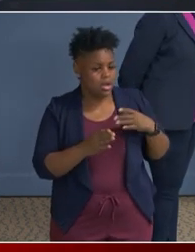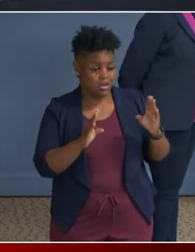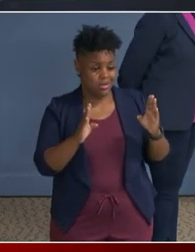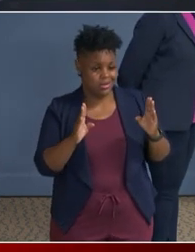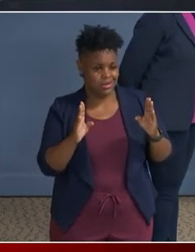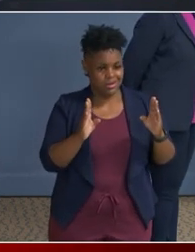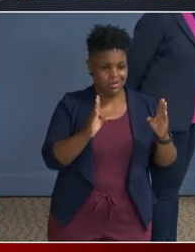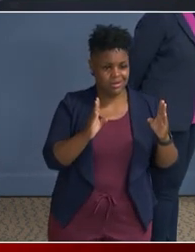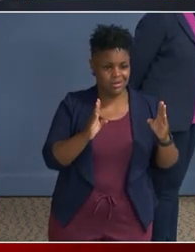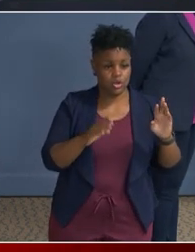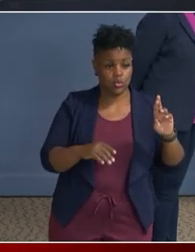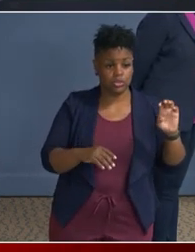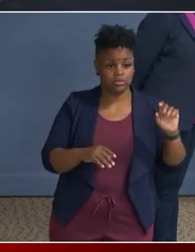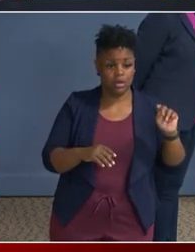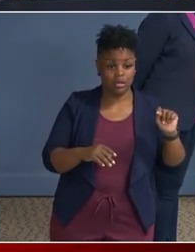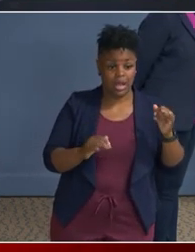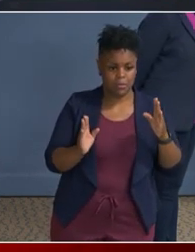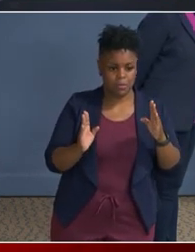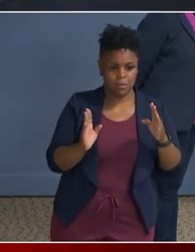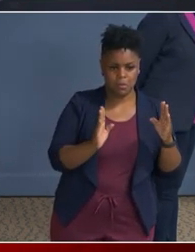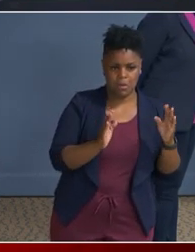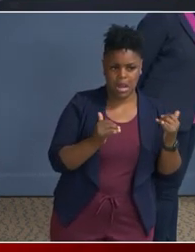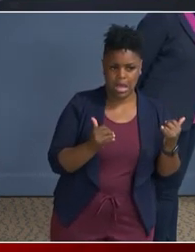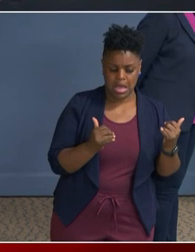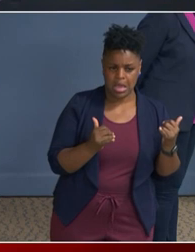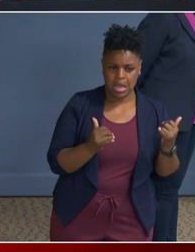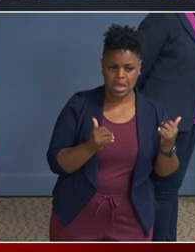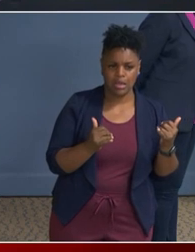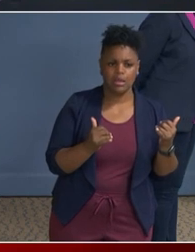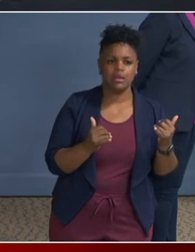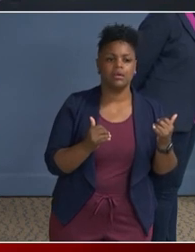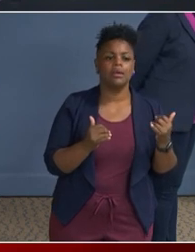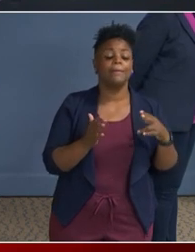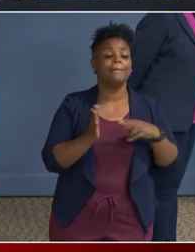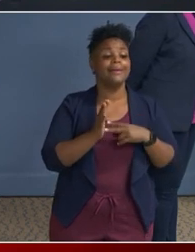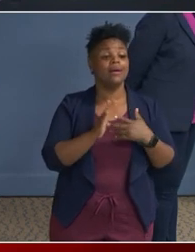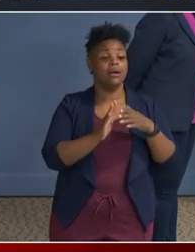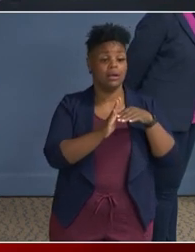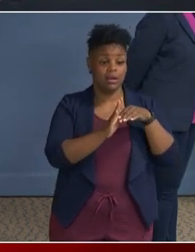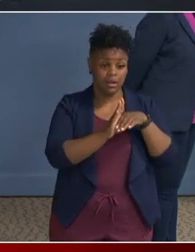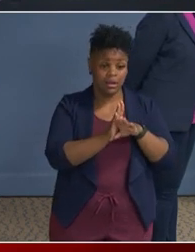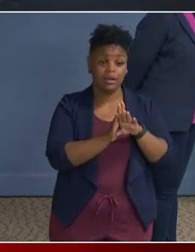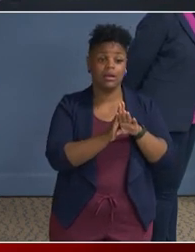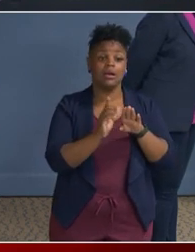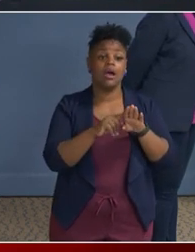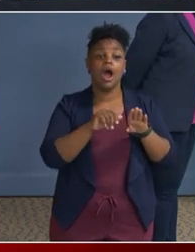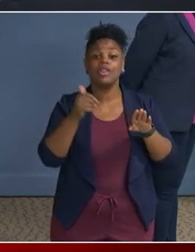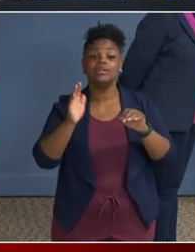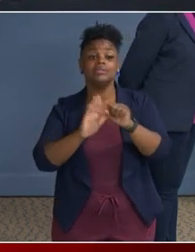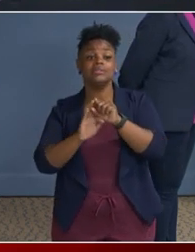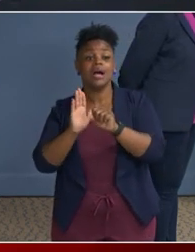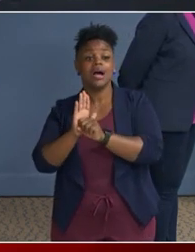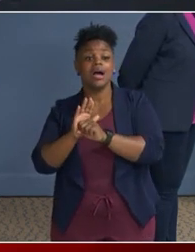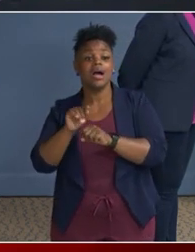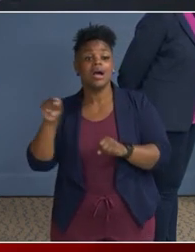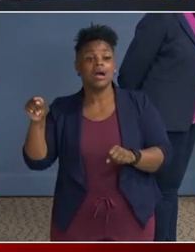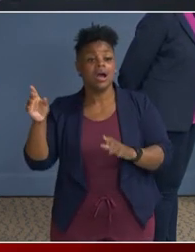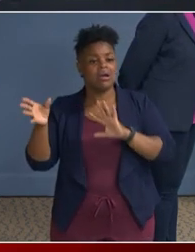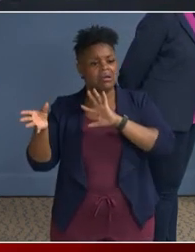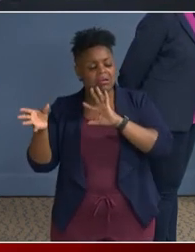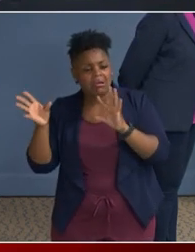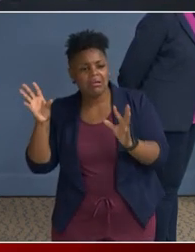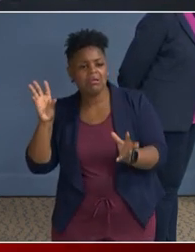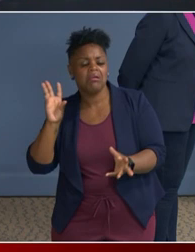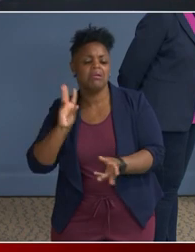resetting today, representing a spike in cases as some other states are experiencing, with the total number of people in their community